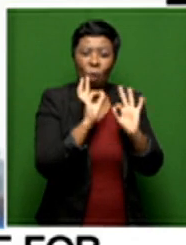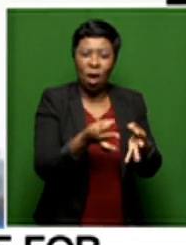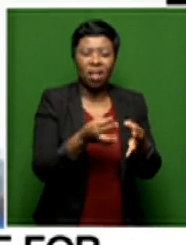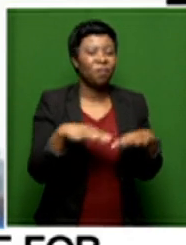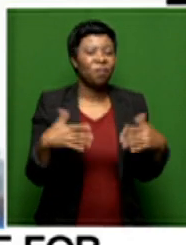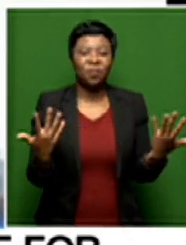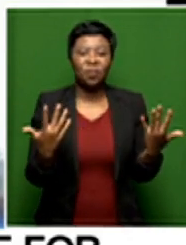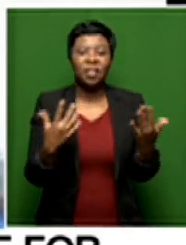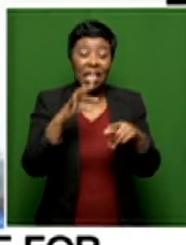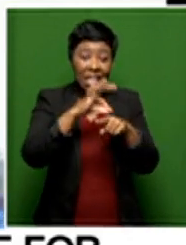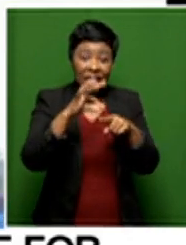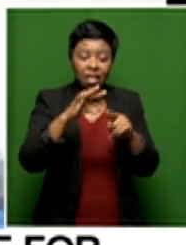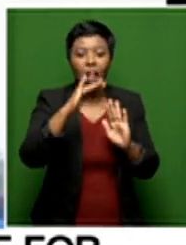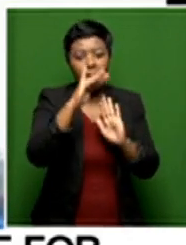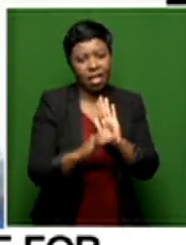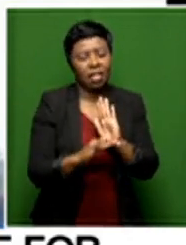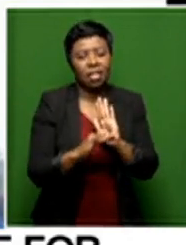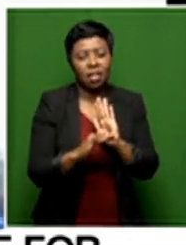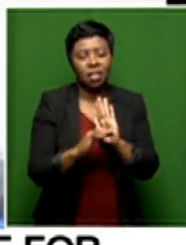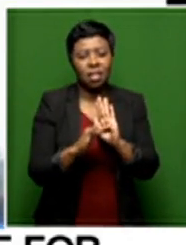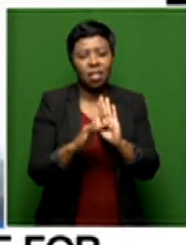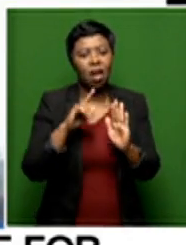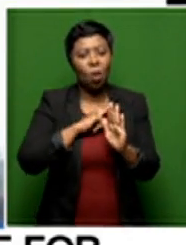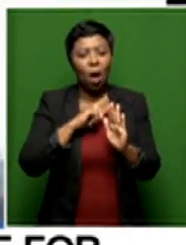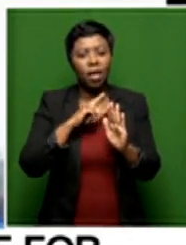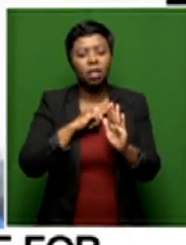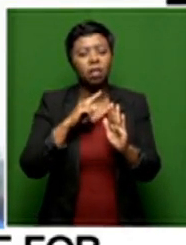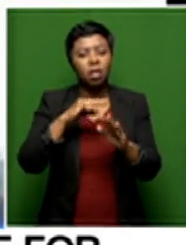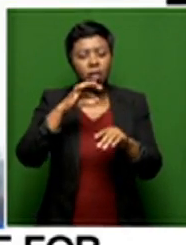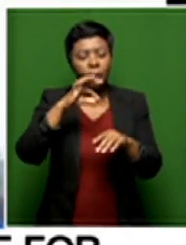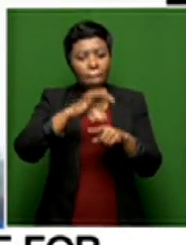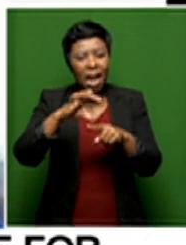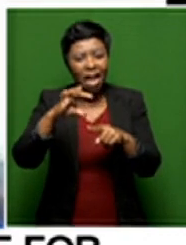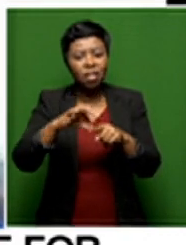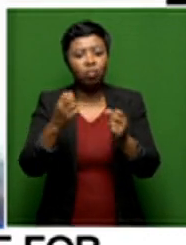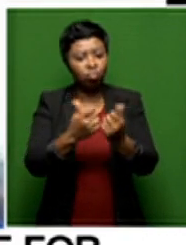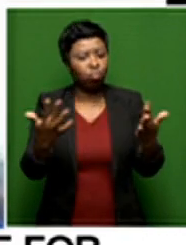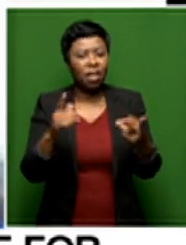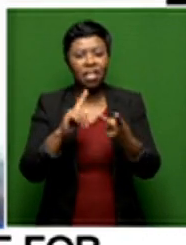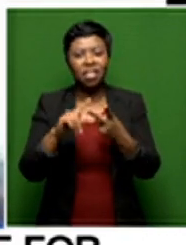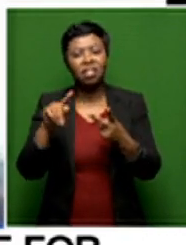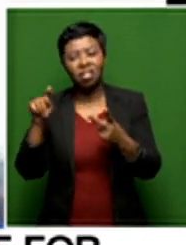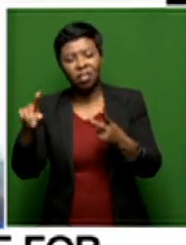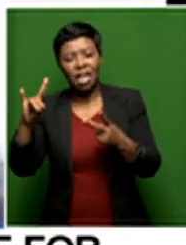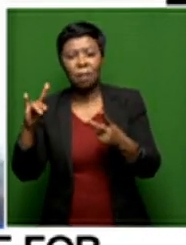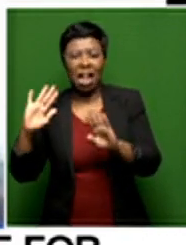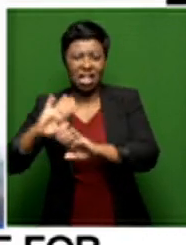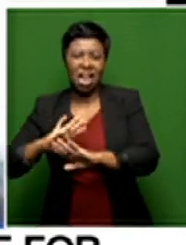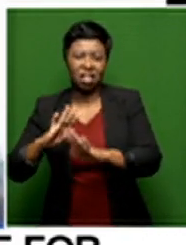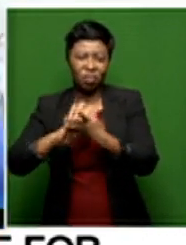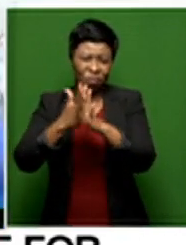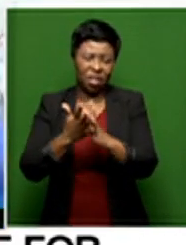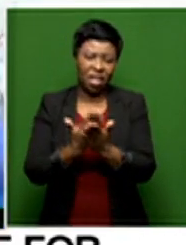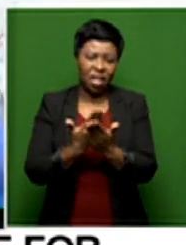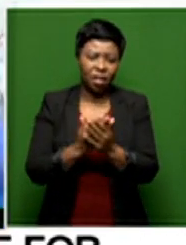they'll set less seeds, and it has a knock-on effect then for the plant population and the pollinators as a whole. And you go on to say